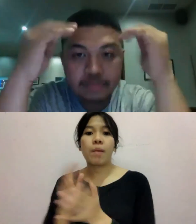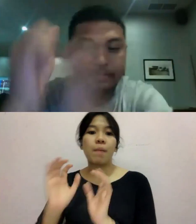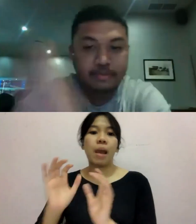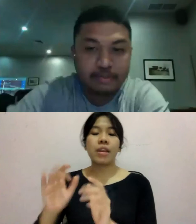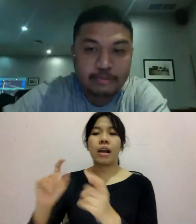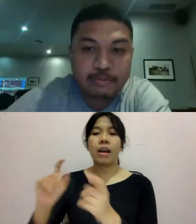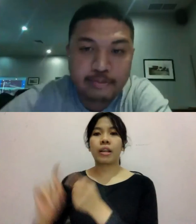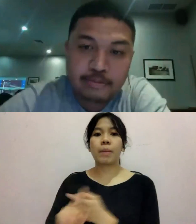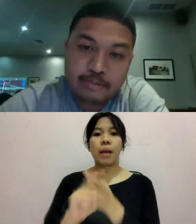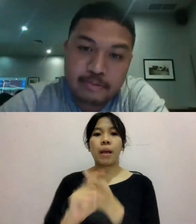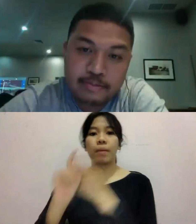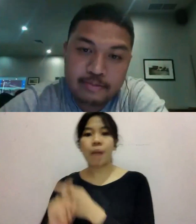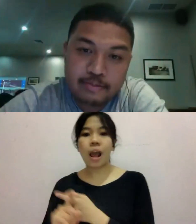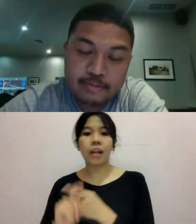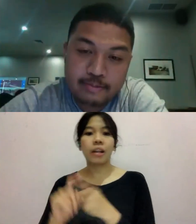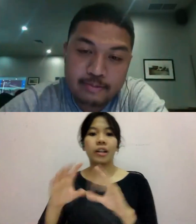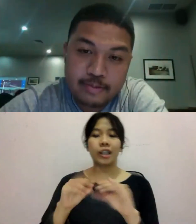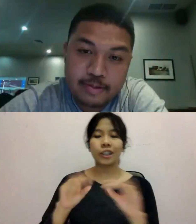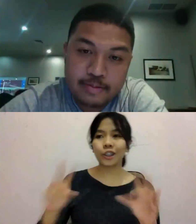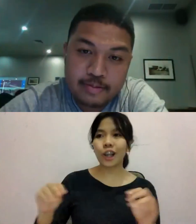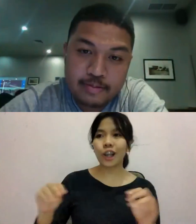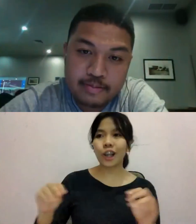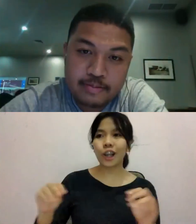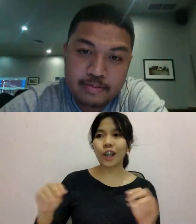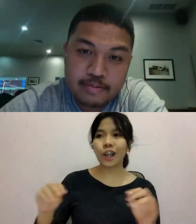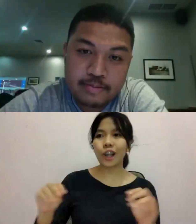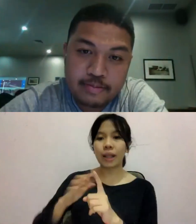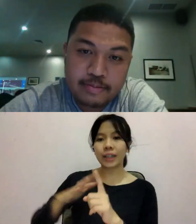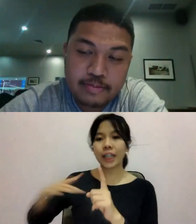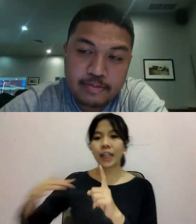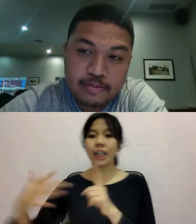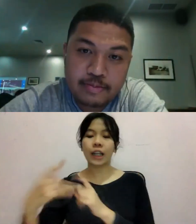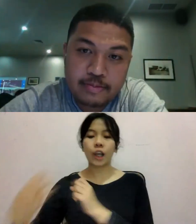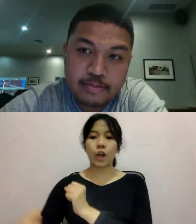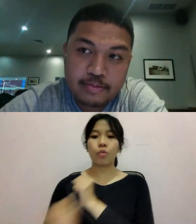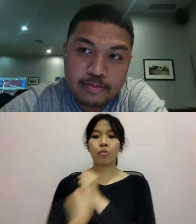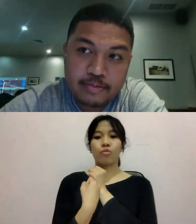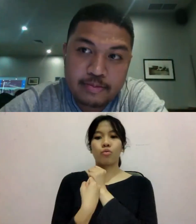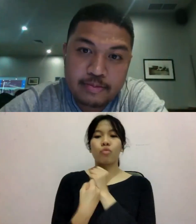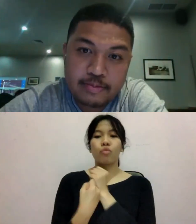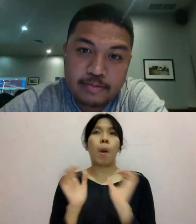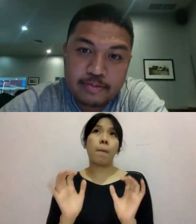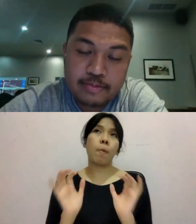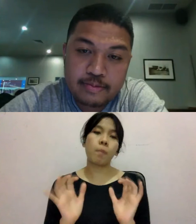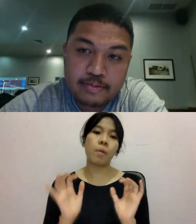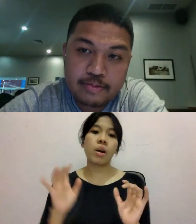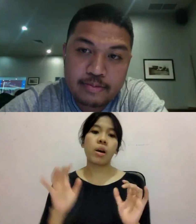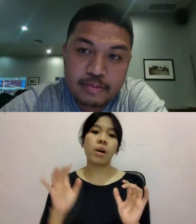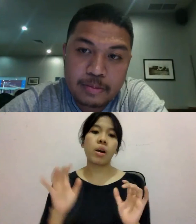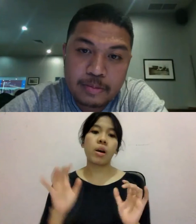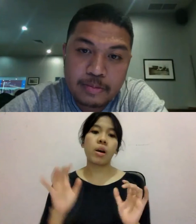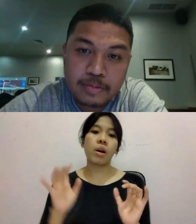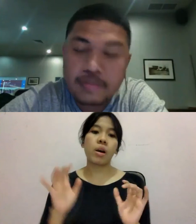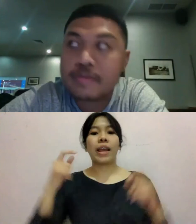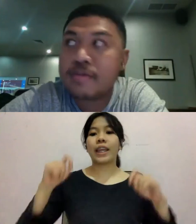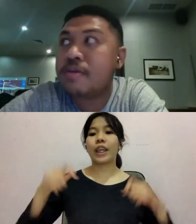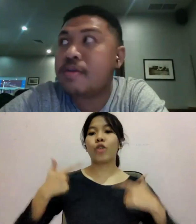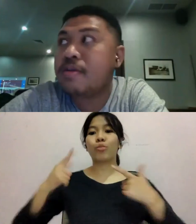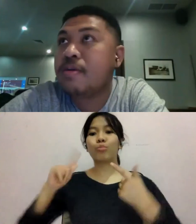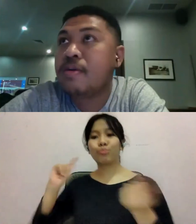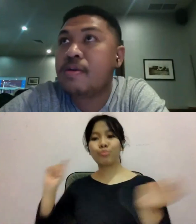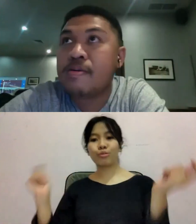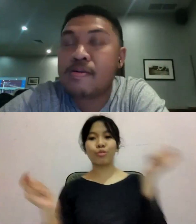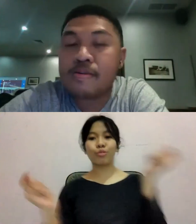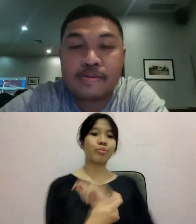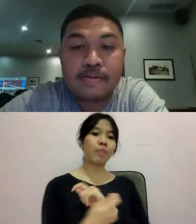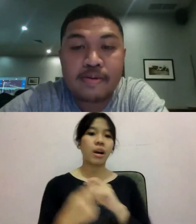along the way that really helped me. And life changes, because I do believe that there is always hope for the